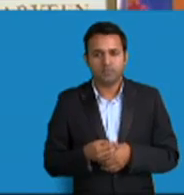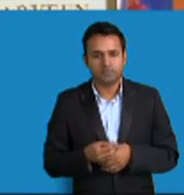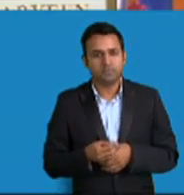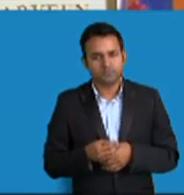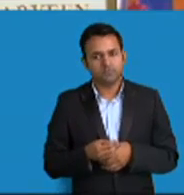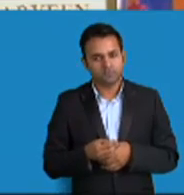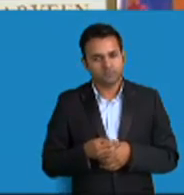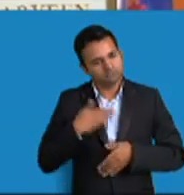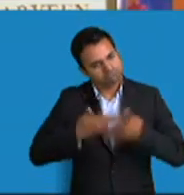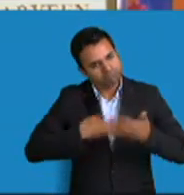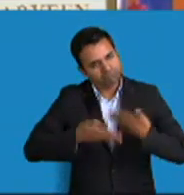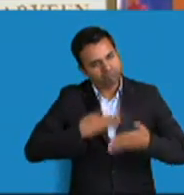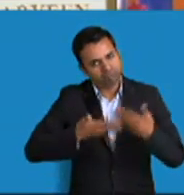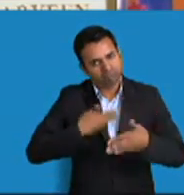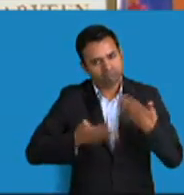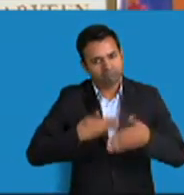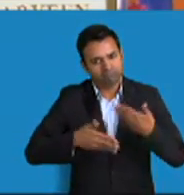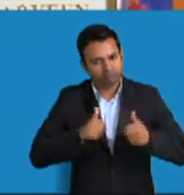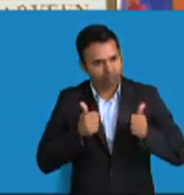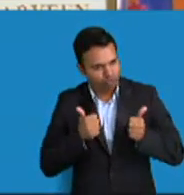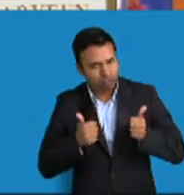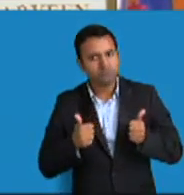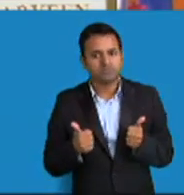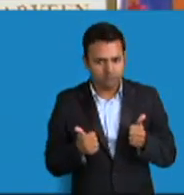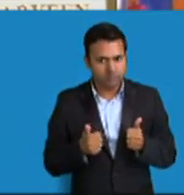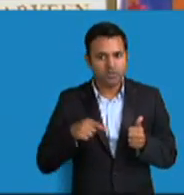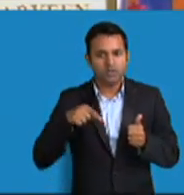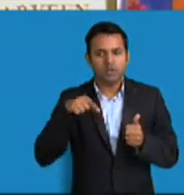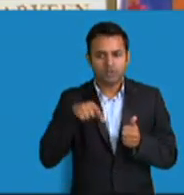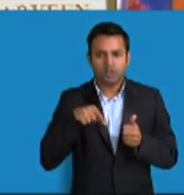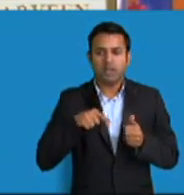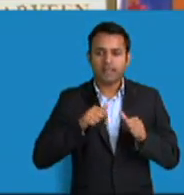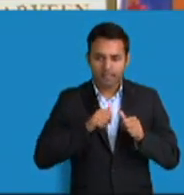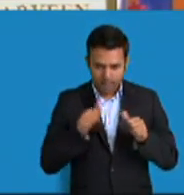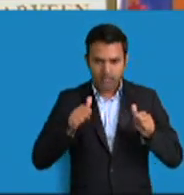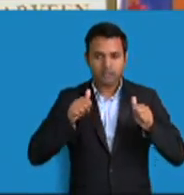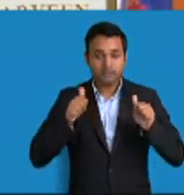of Economy has said that once that is completed, that will be implemented.